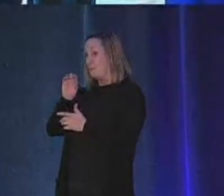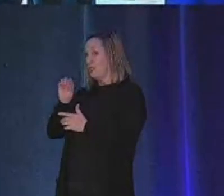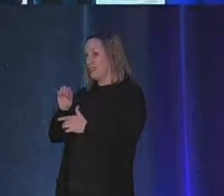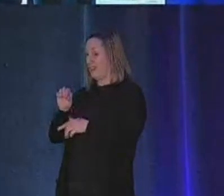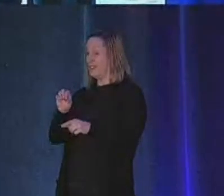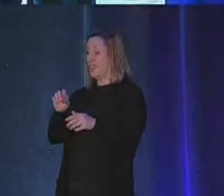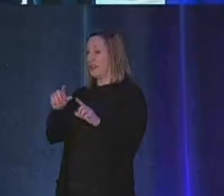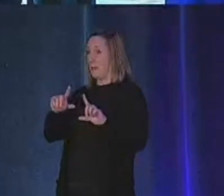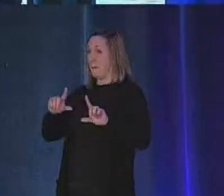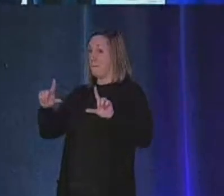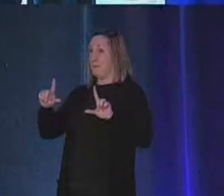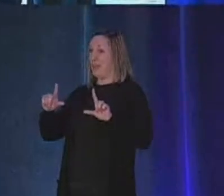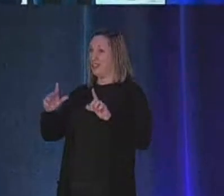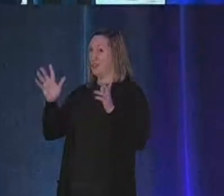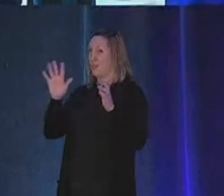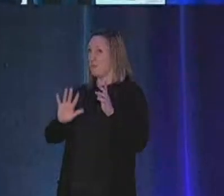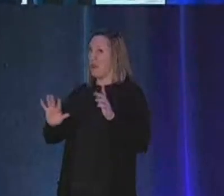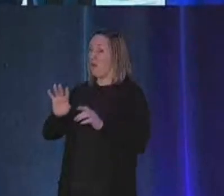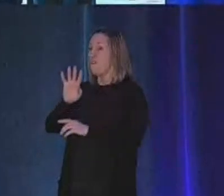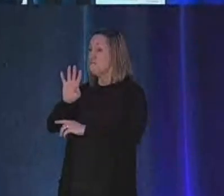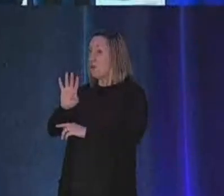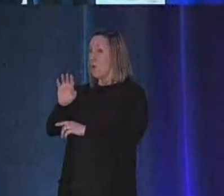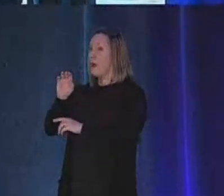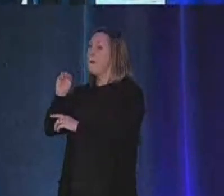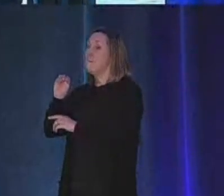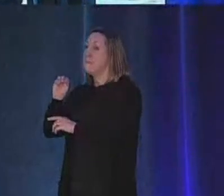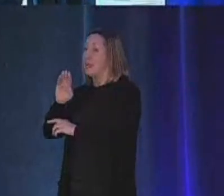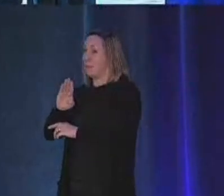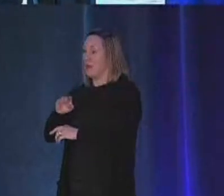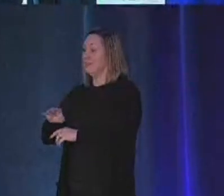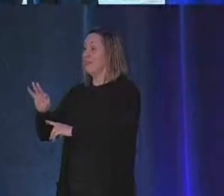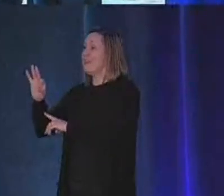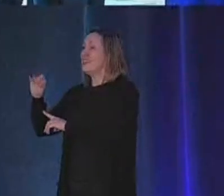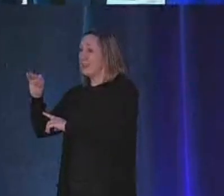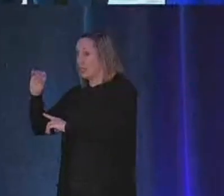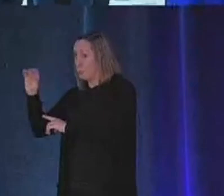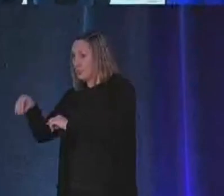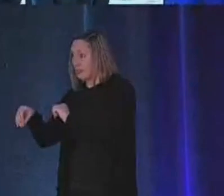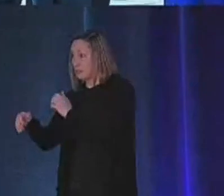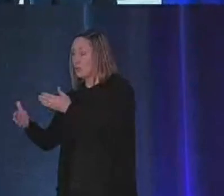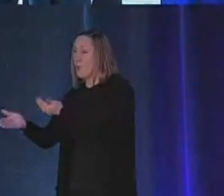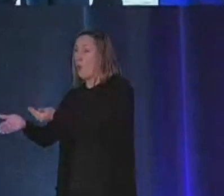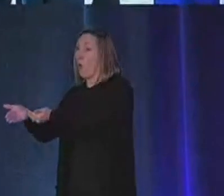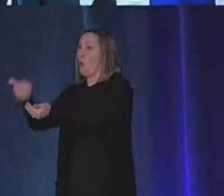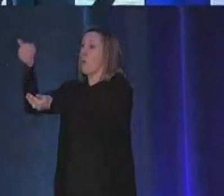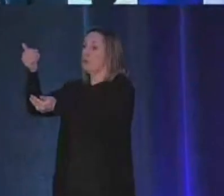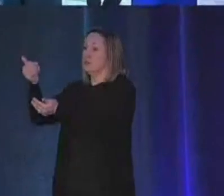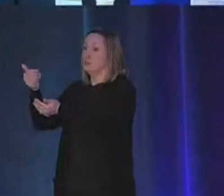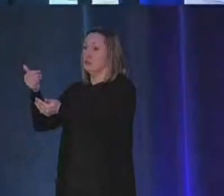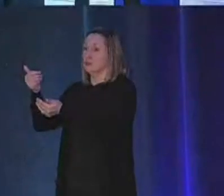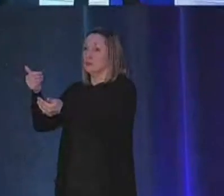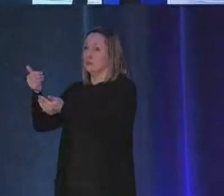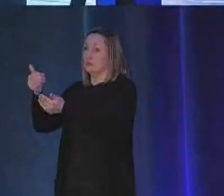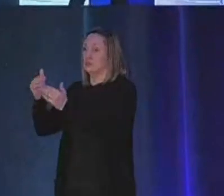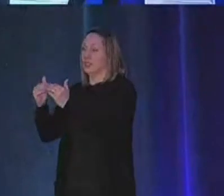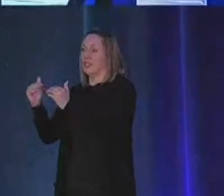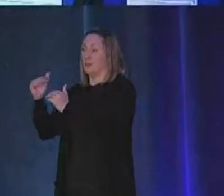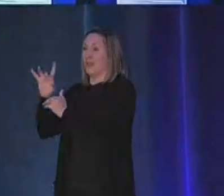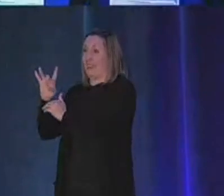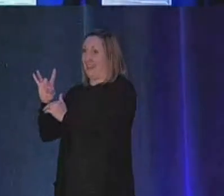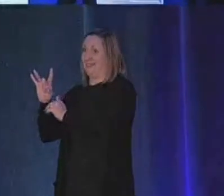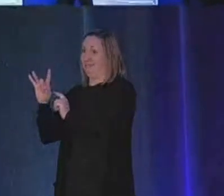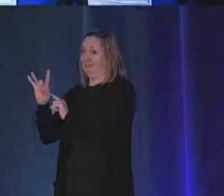are like 4 megabytes. At the 90th percentile, they're almost, they're just a little past 8. All